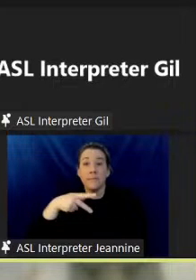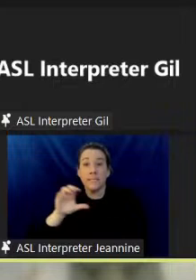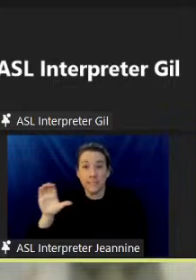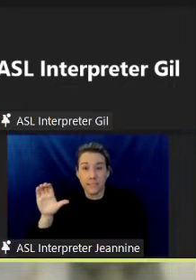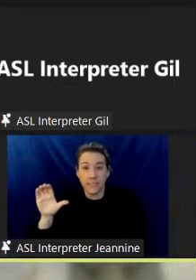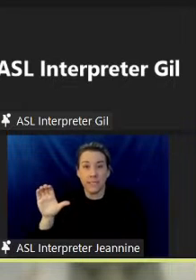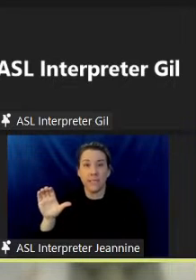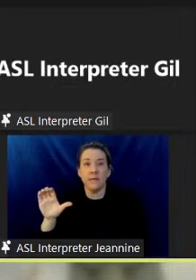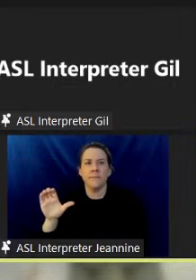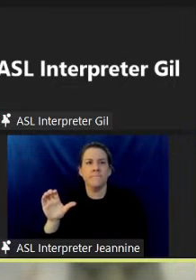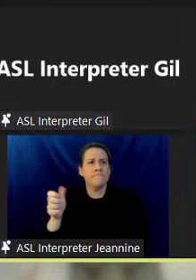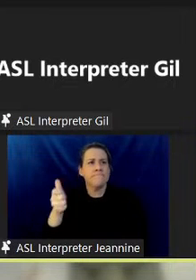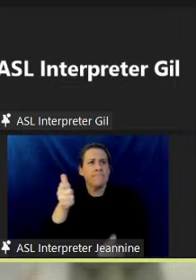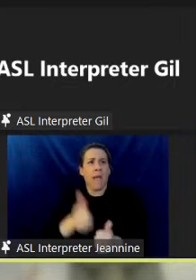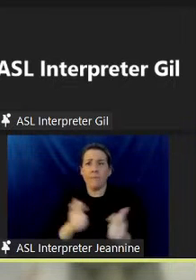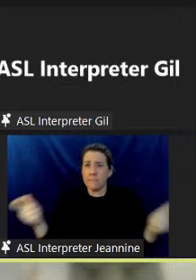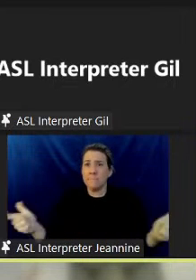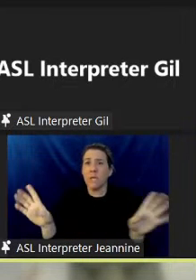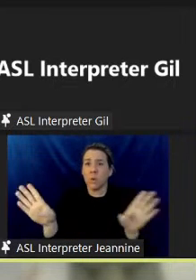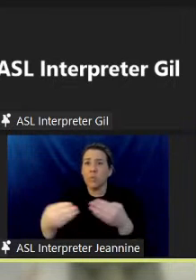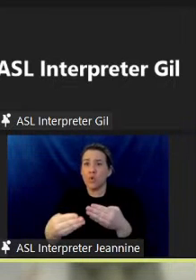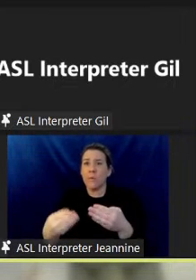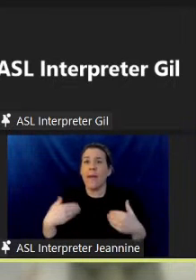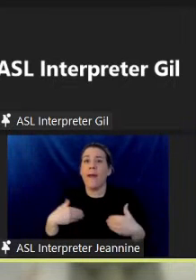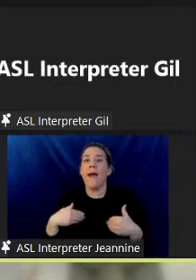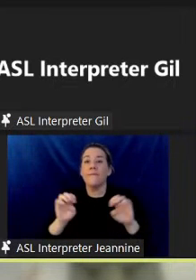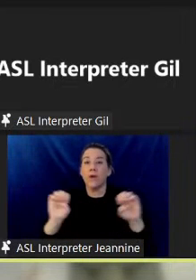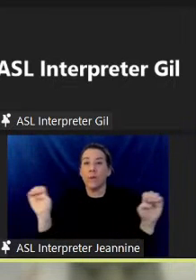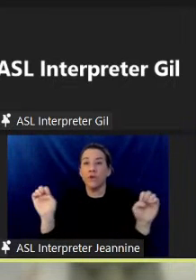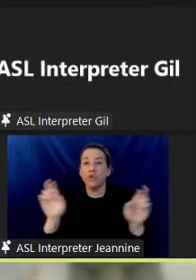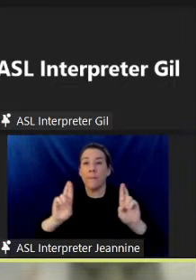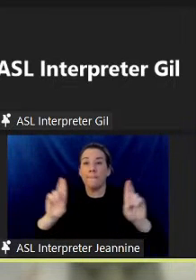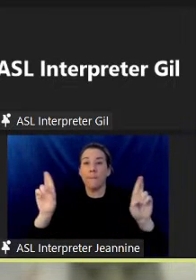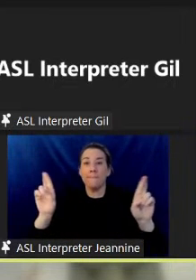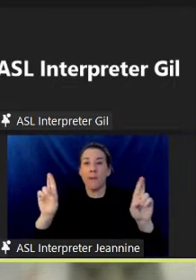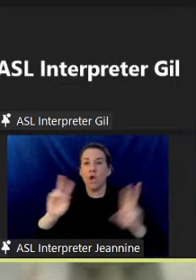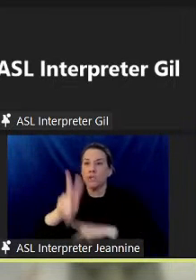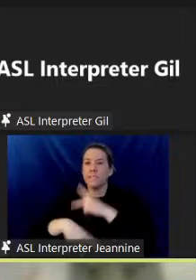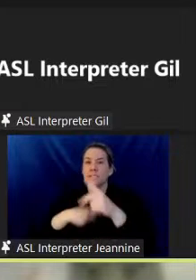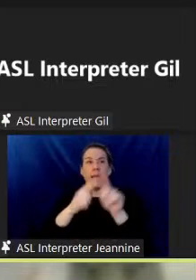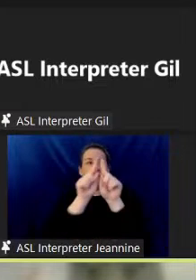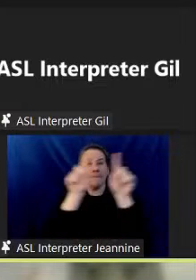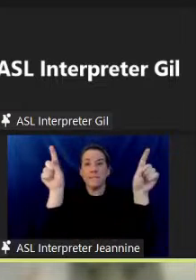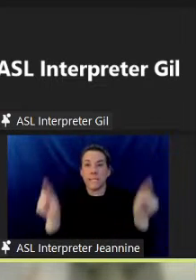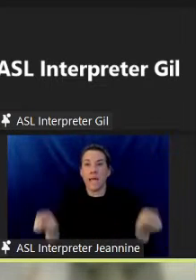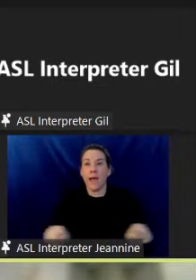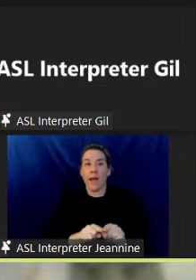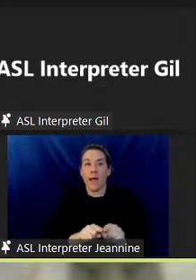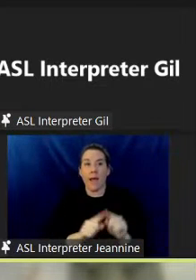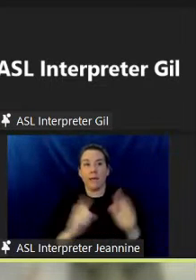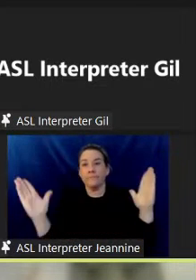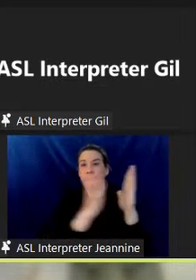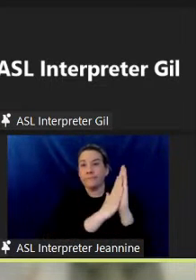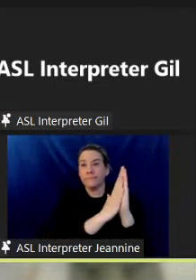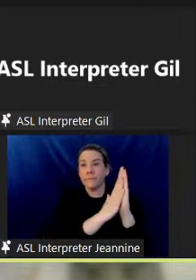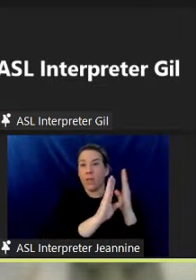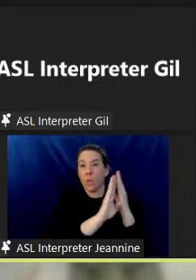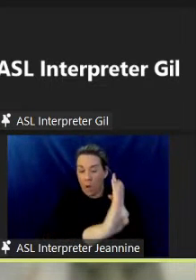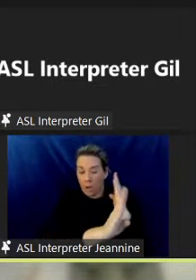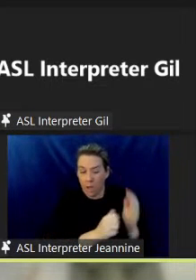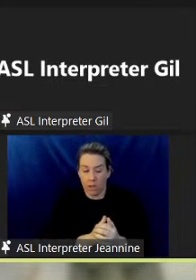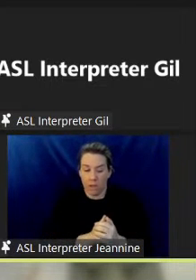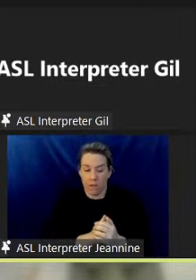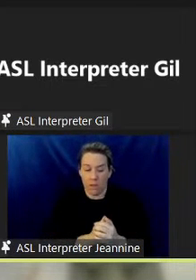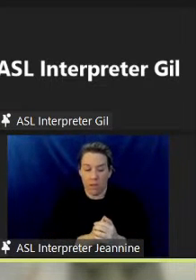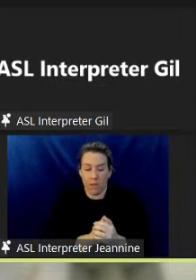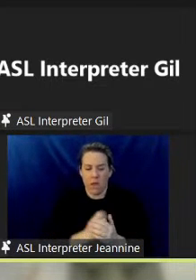every major room has a emergency preparedness type of a plaque or sign poster. And I think like number